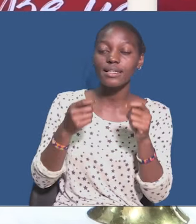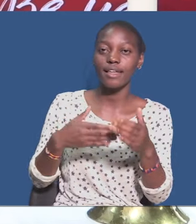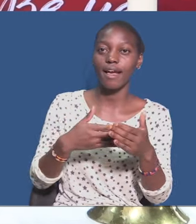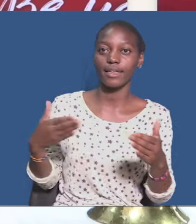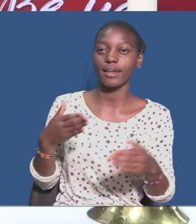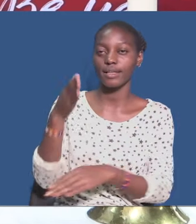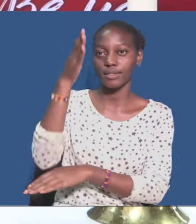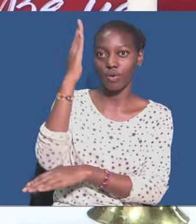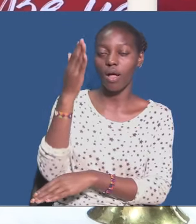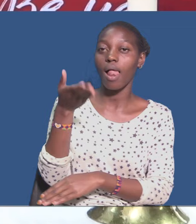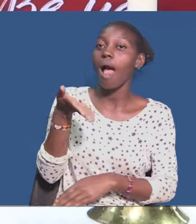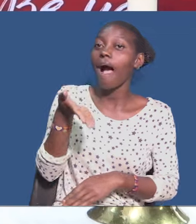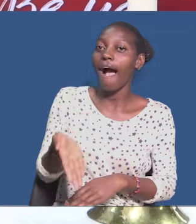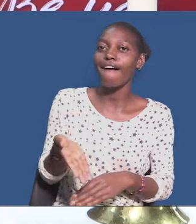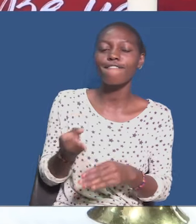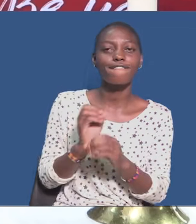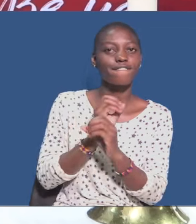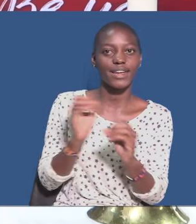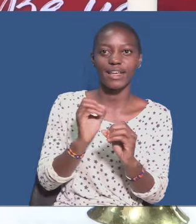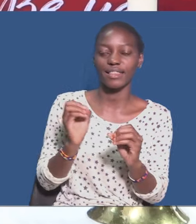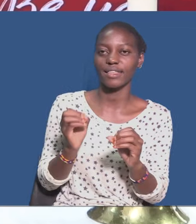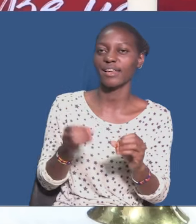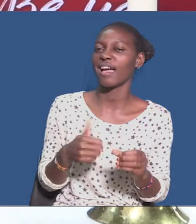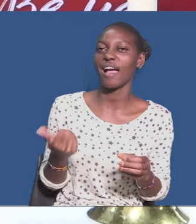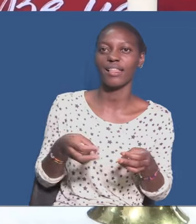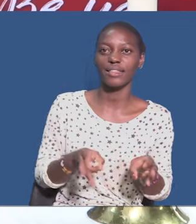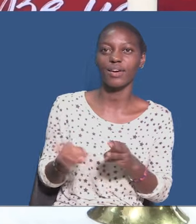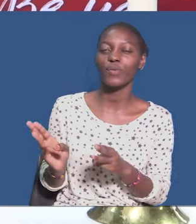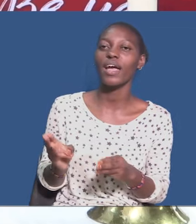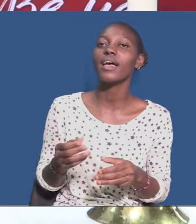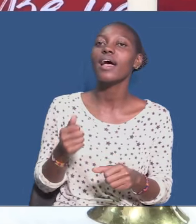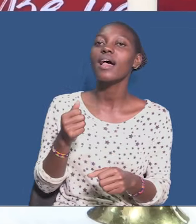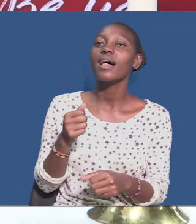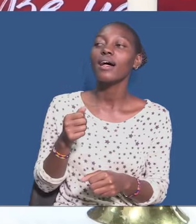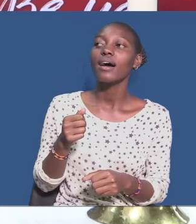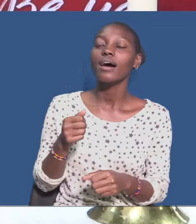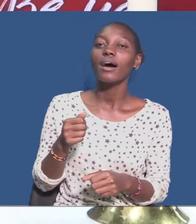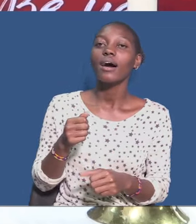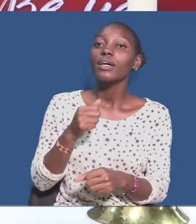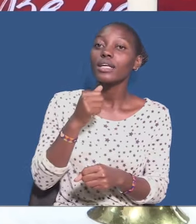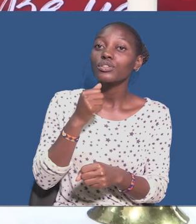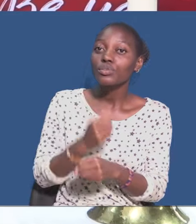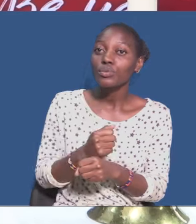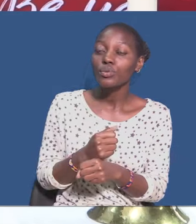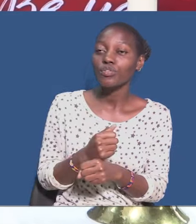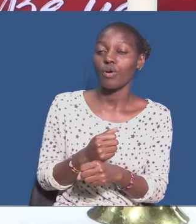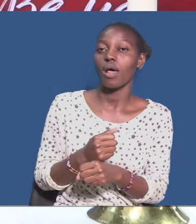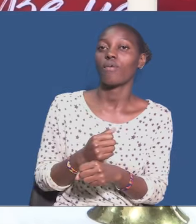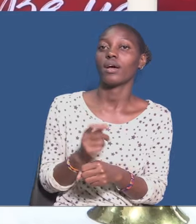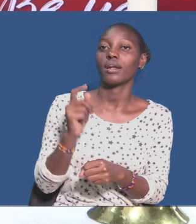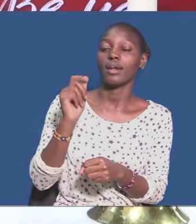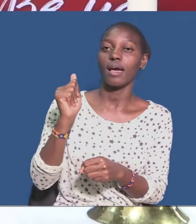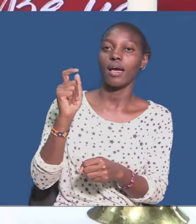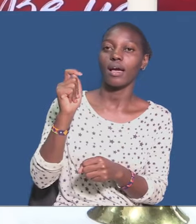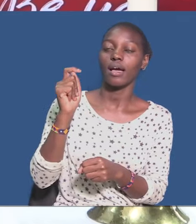was nothing in any way that we could do for our own atonement.